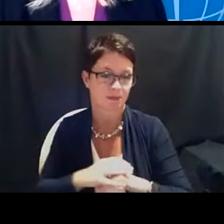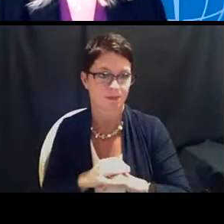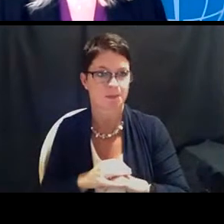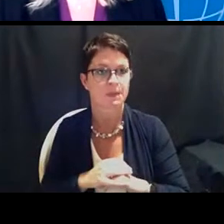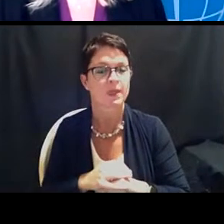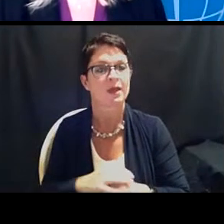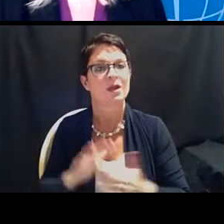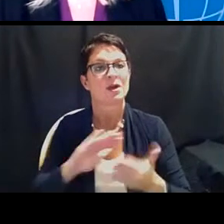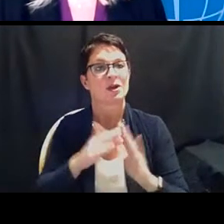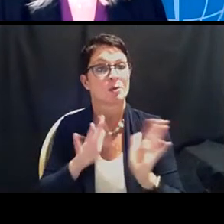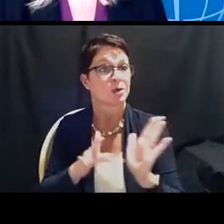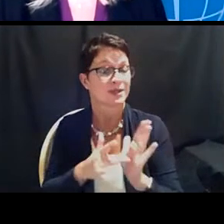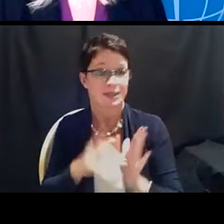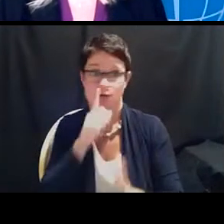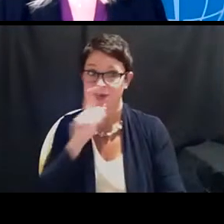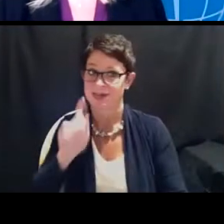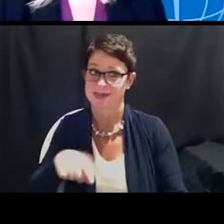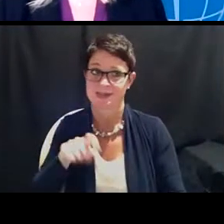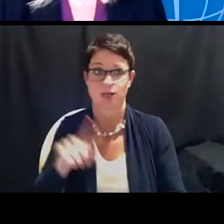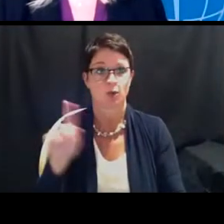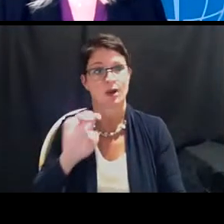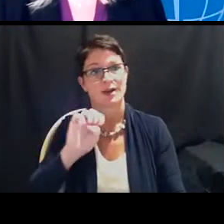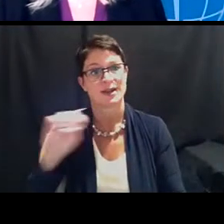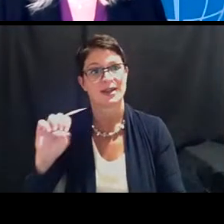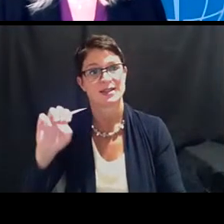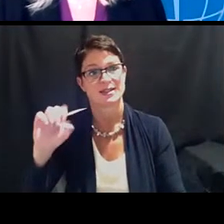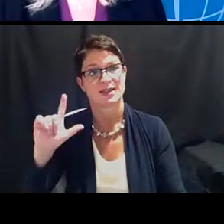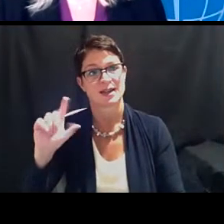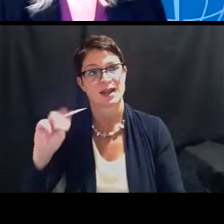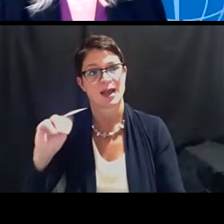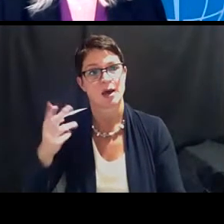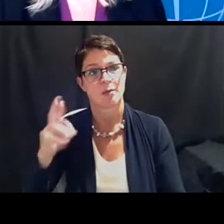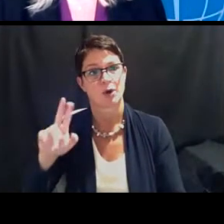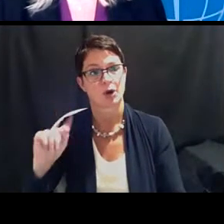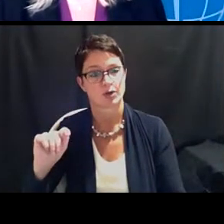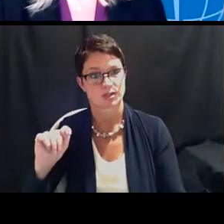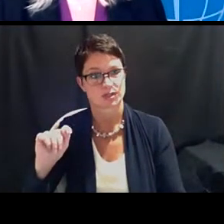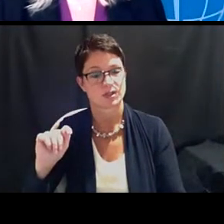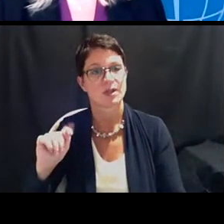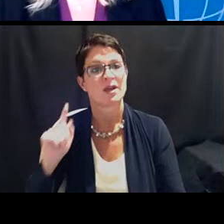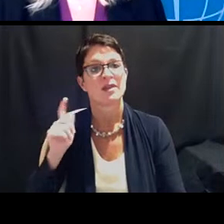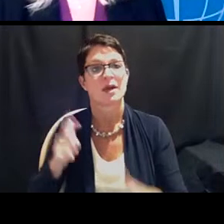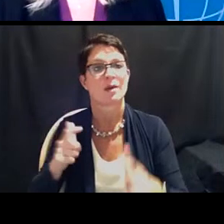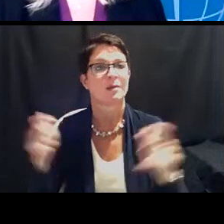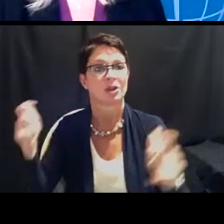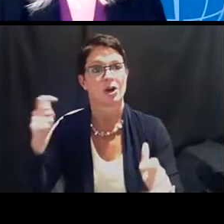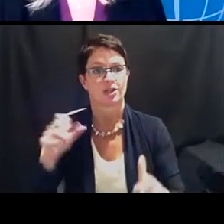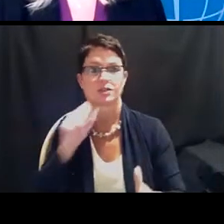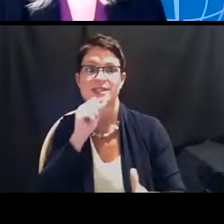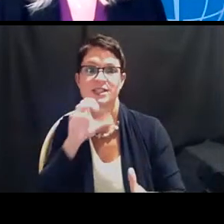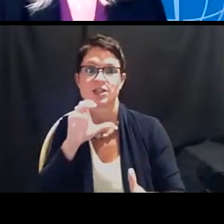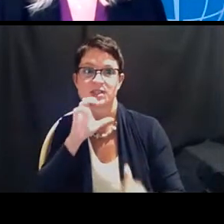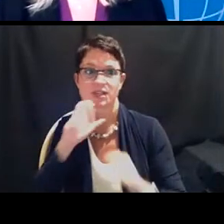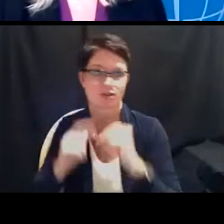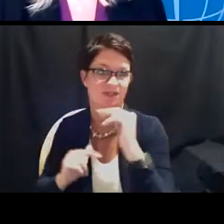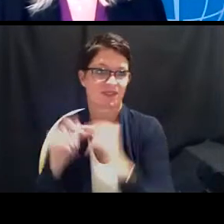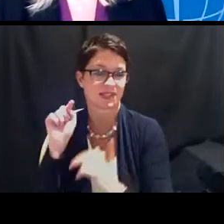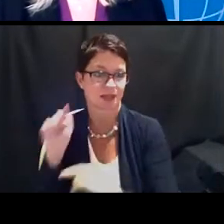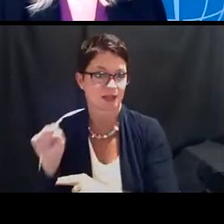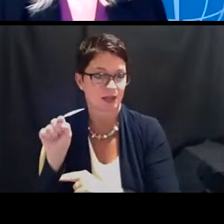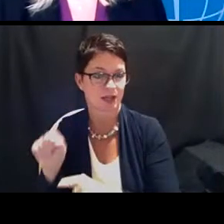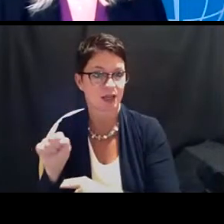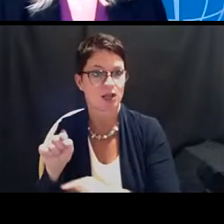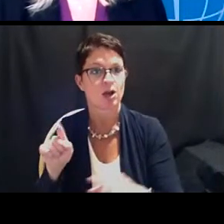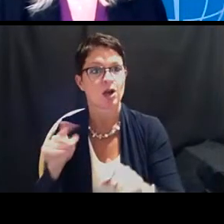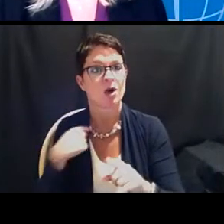community center is needed in East Elmhurst, a center that would house a larger senior facility and youth activities